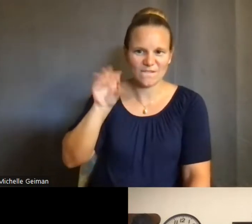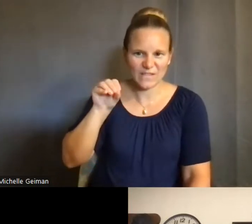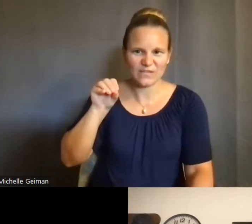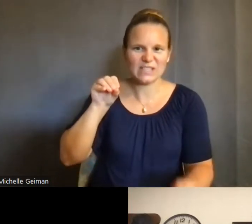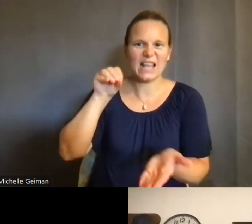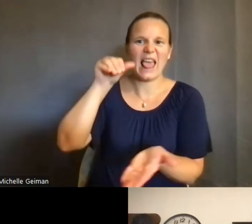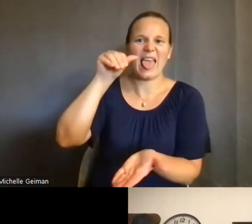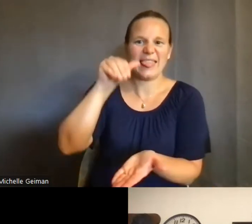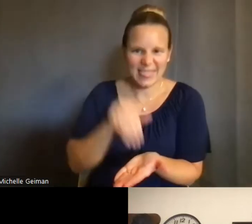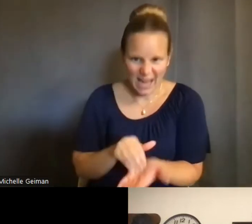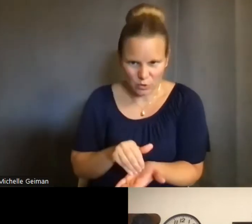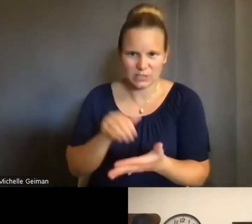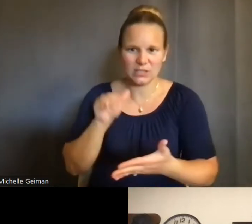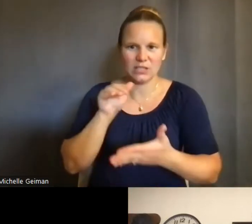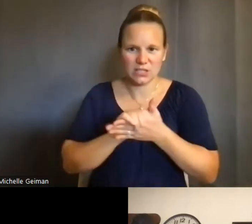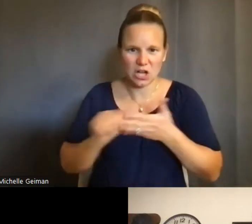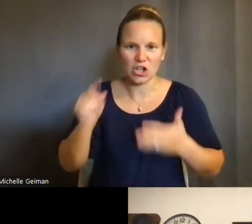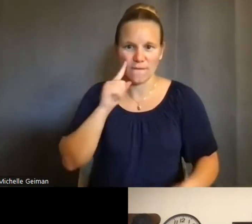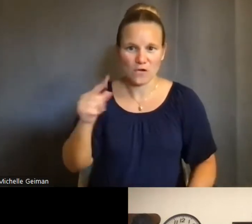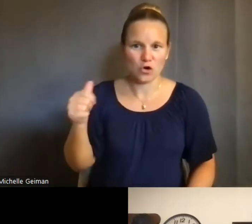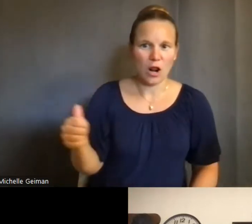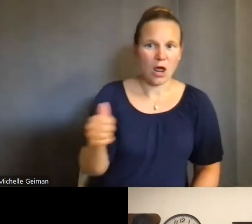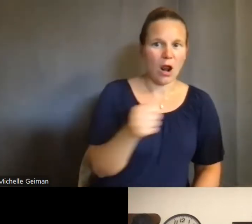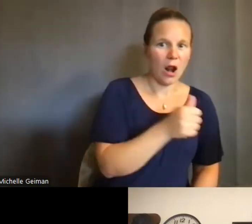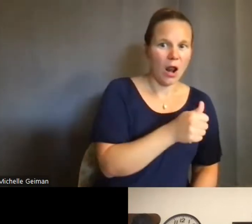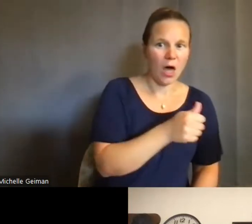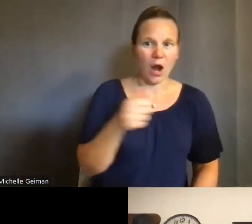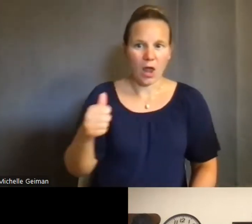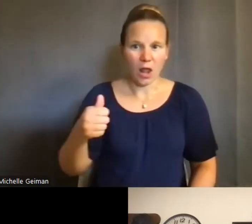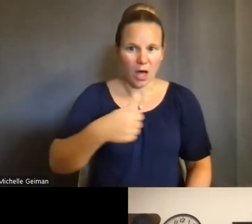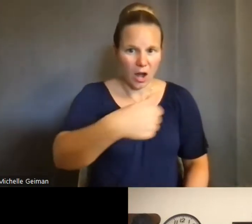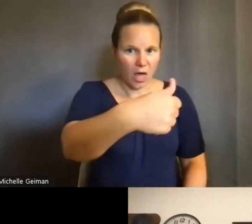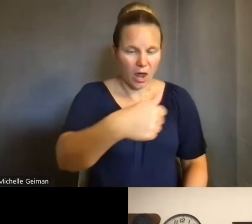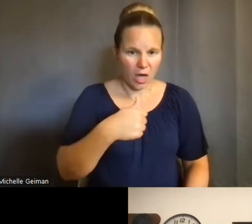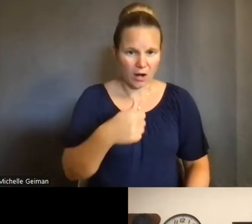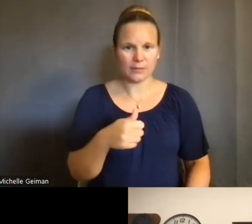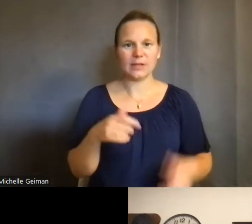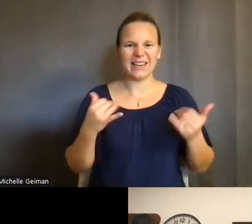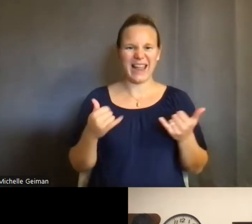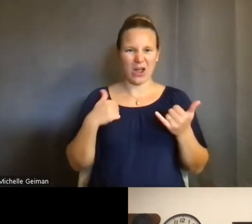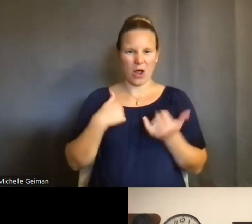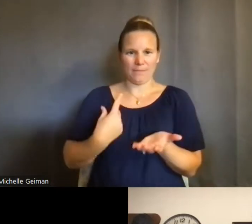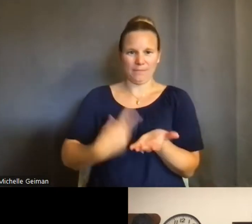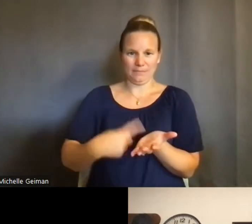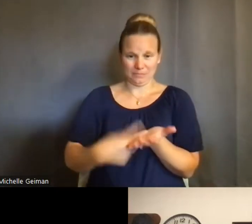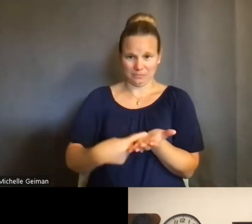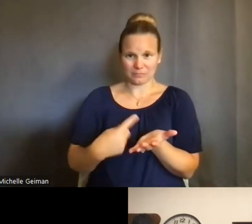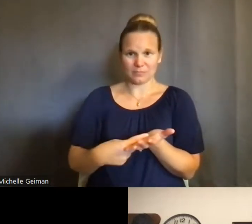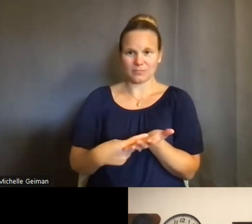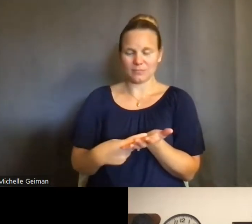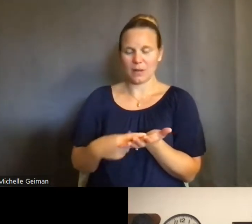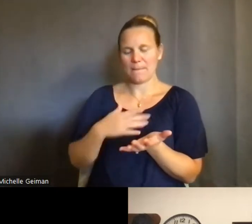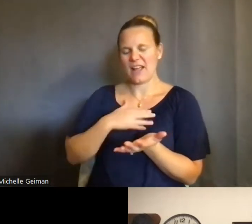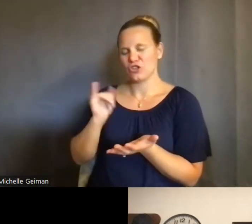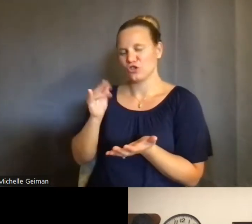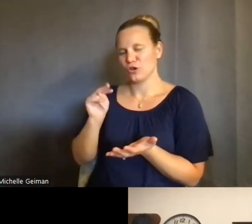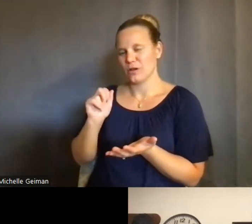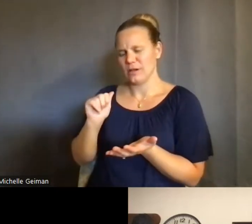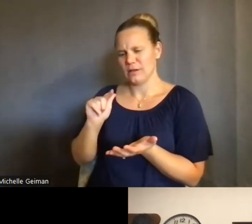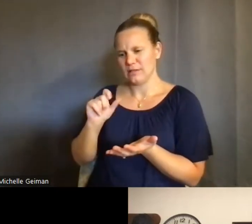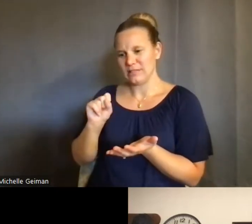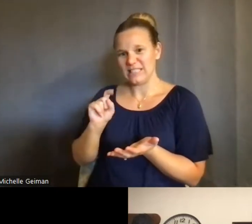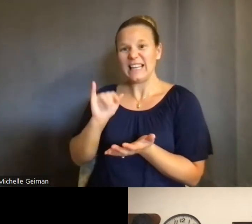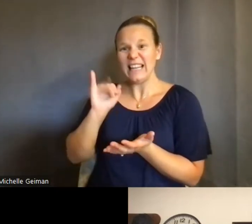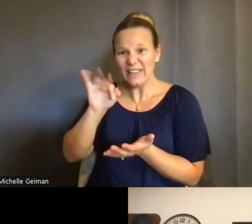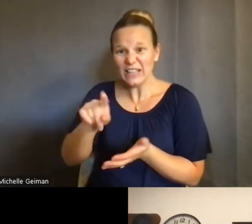for travel. So wearing my journalist hat, and we talk a lot about this in our sessions, we ask follow-up questions, right? If he